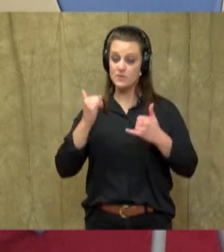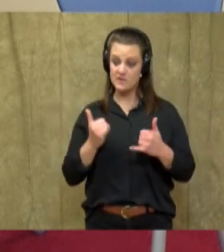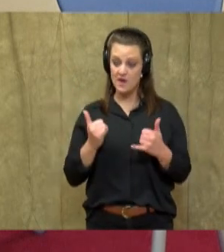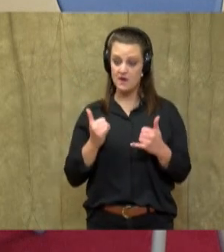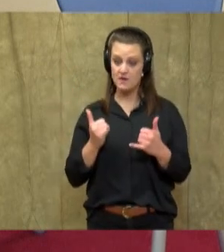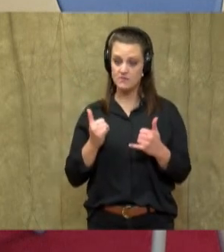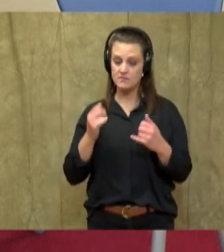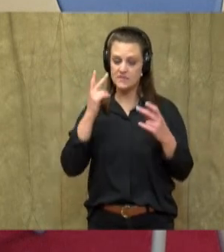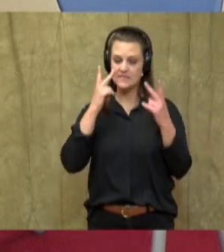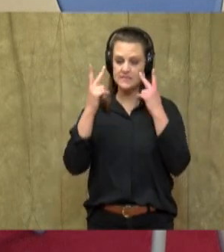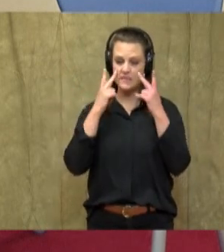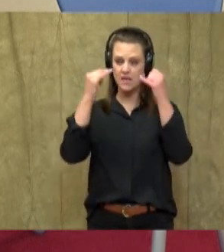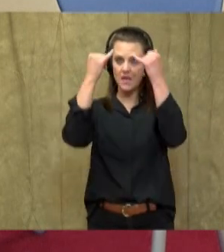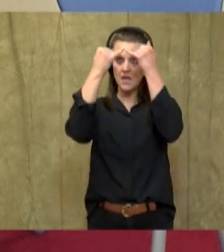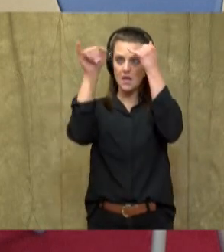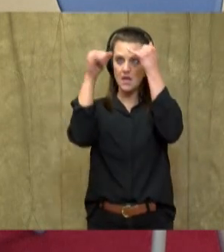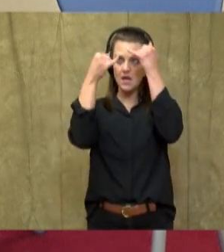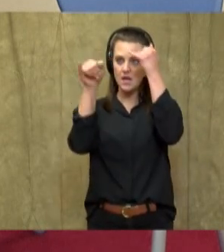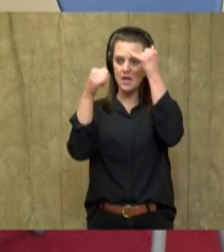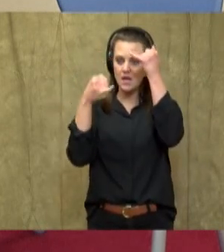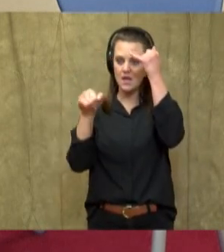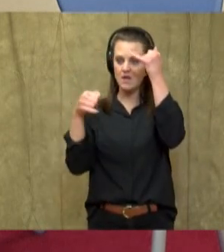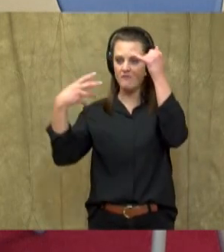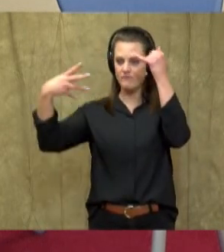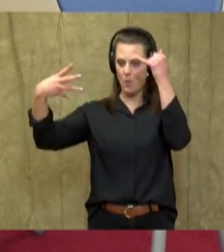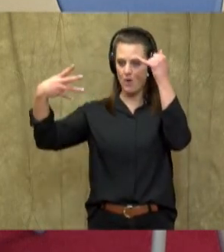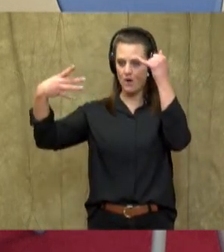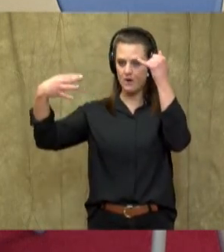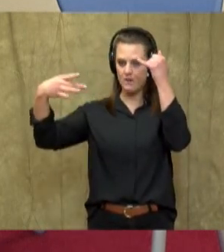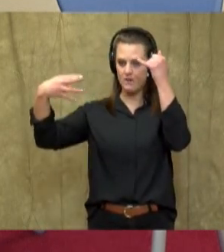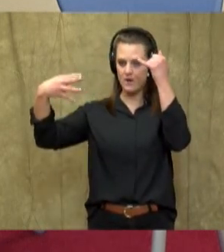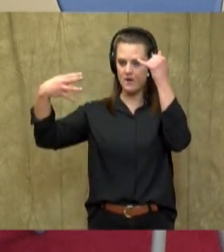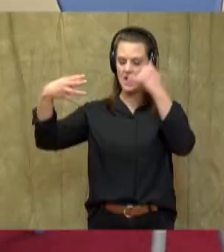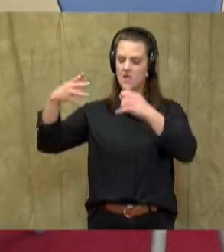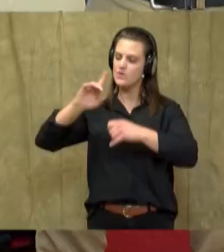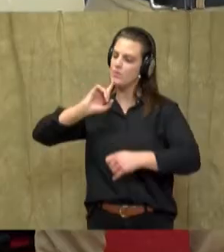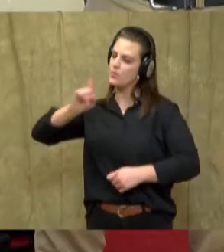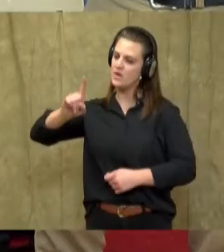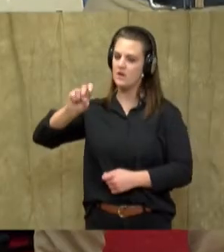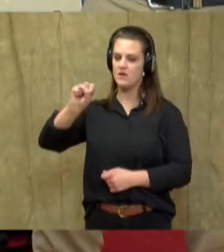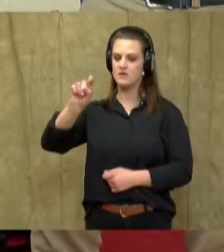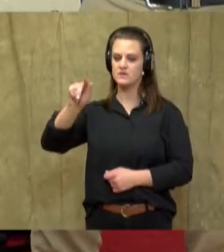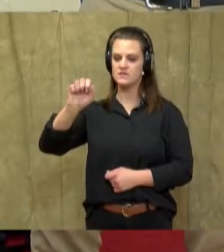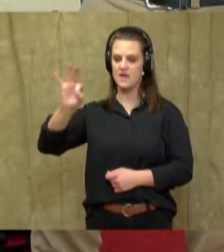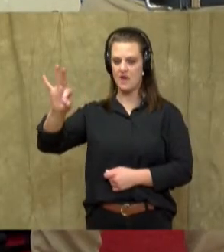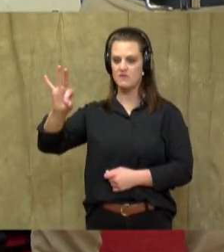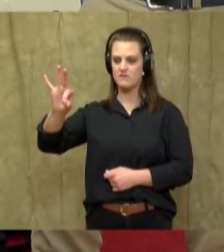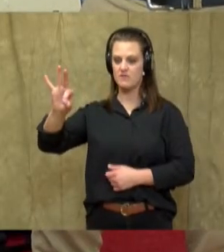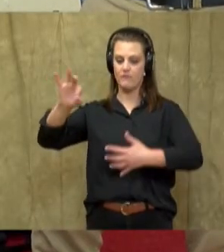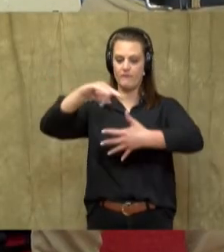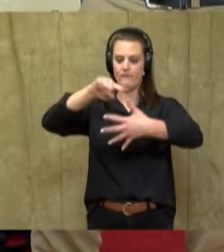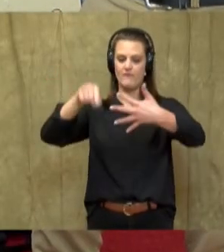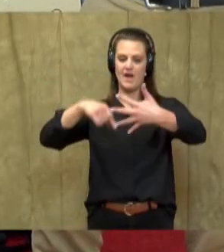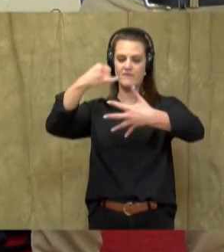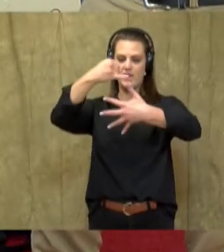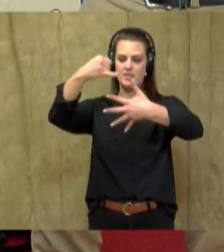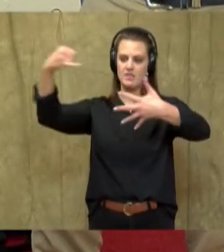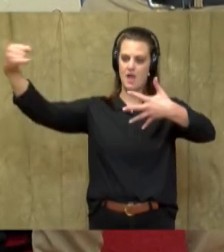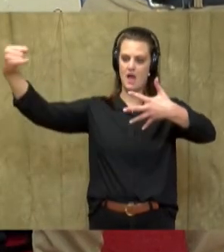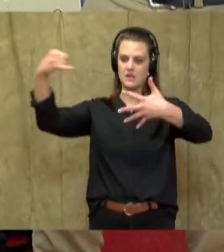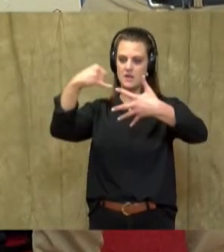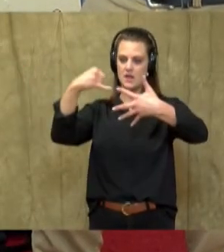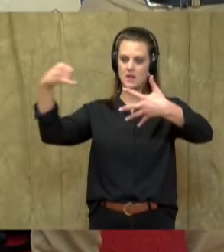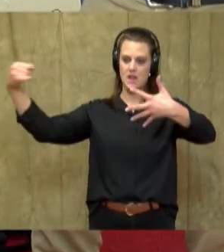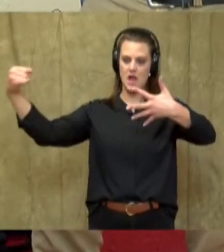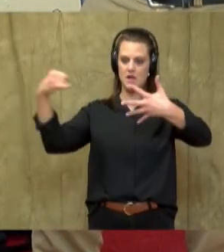than 2 lines. Now you're going to see the real musical staff, which has 5 lines and